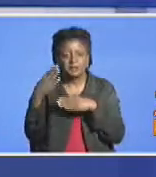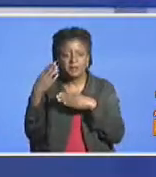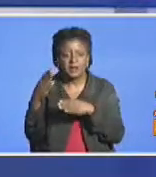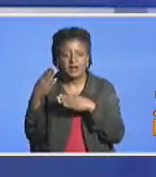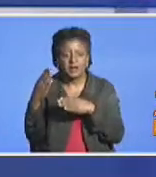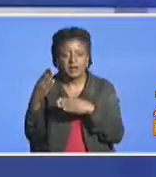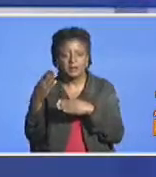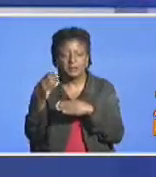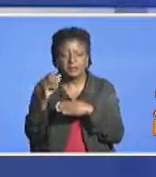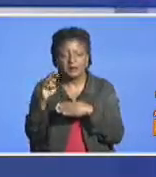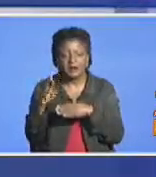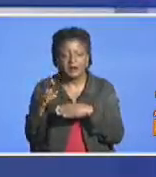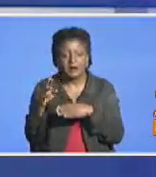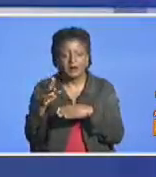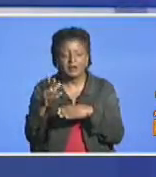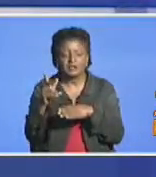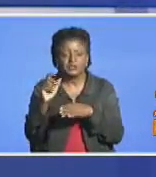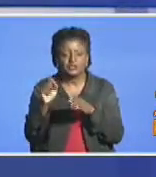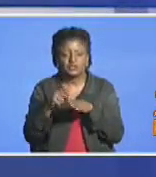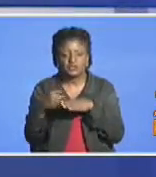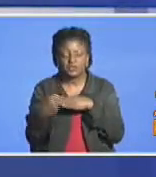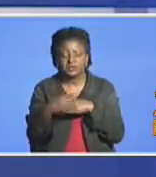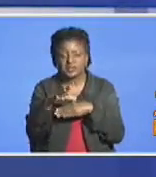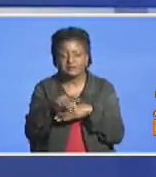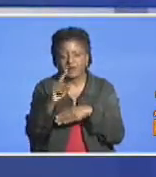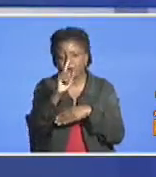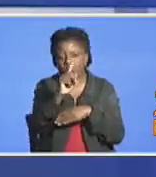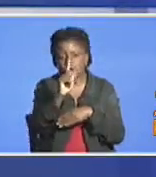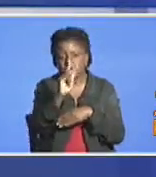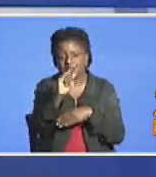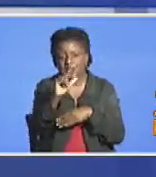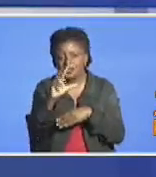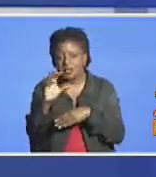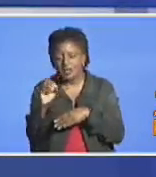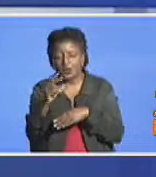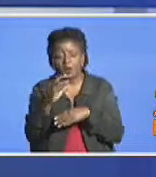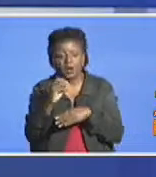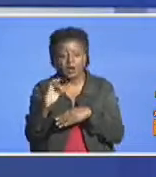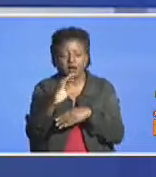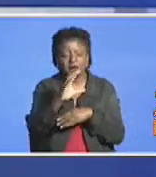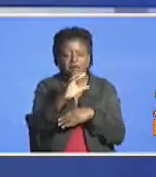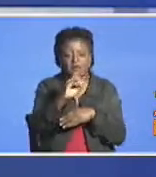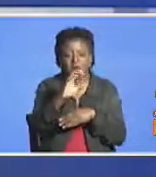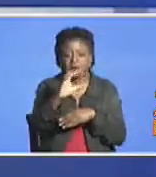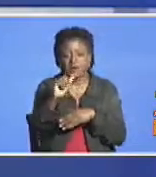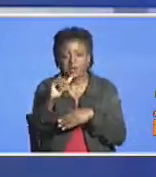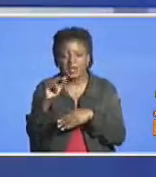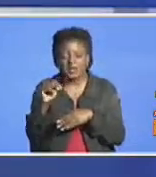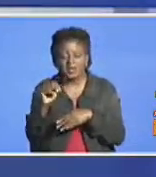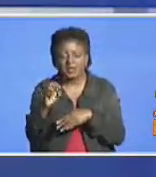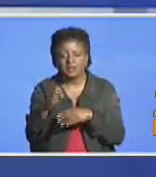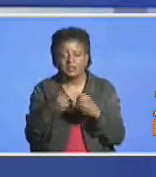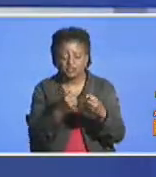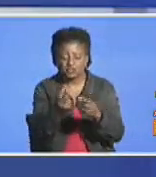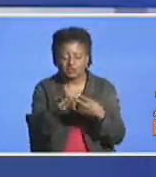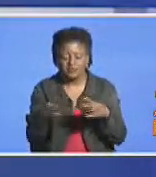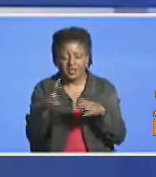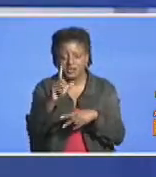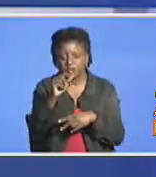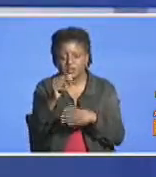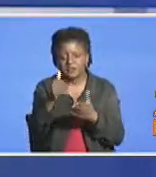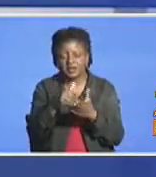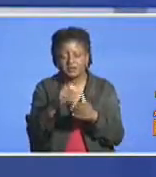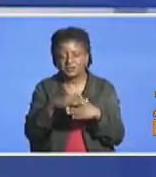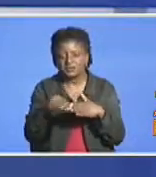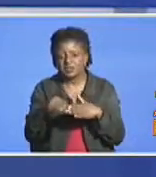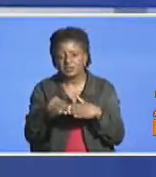where they found a kilo of cocaine. The estimated street value there pegged at $20,000. No arrest was made.